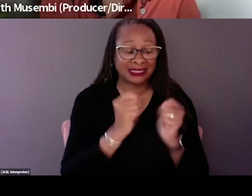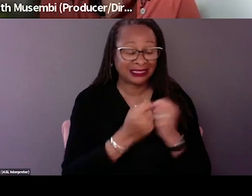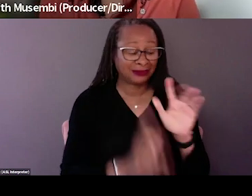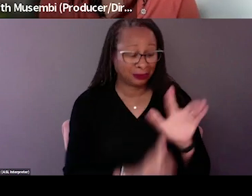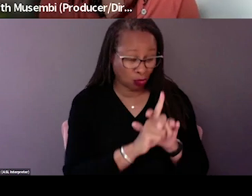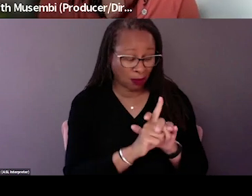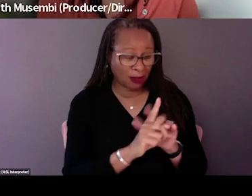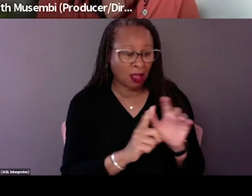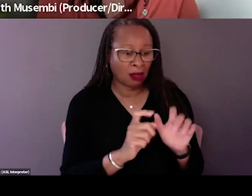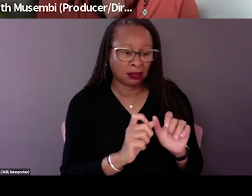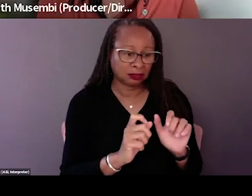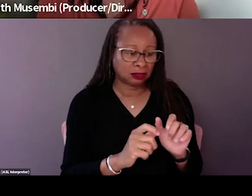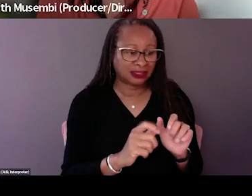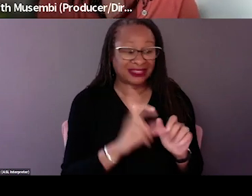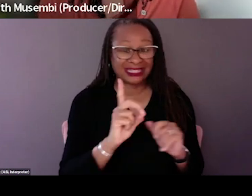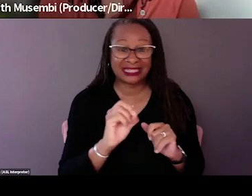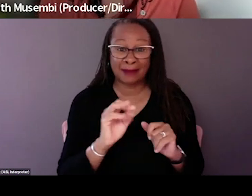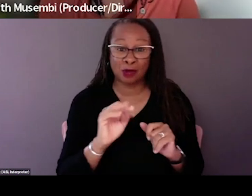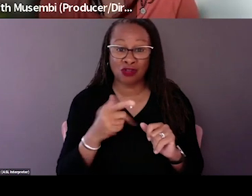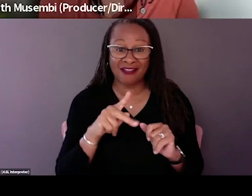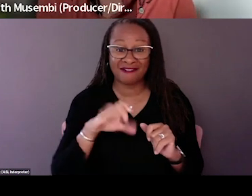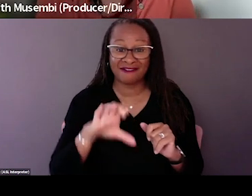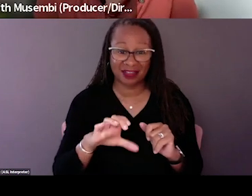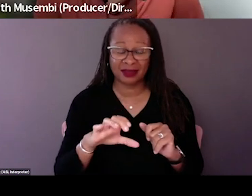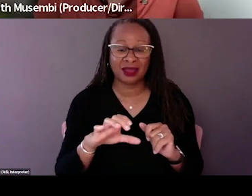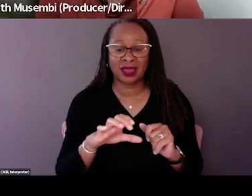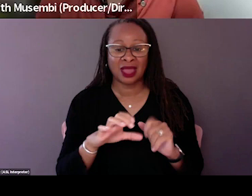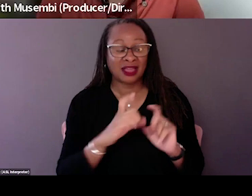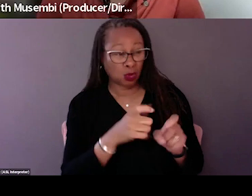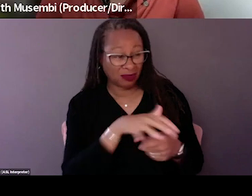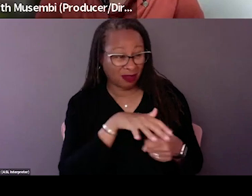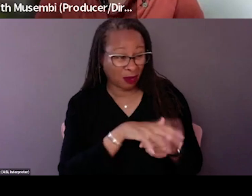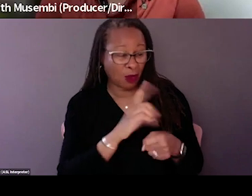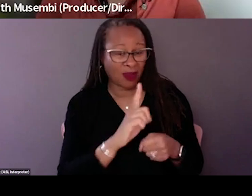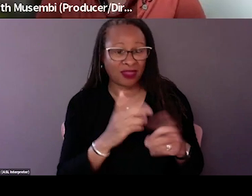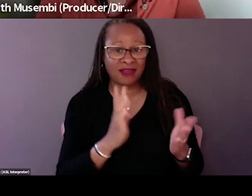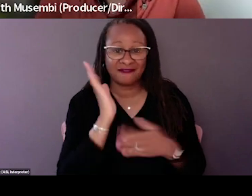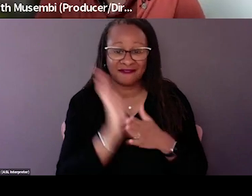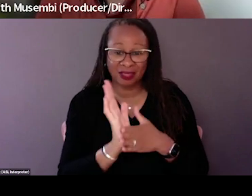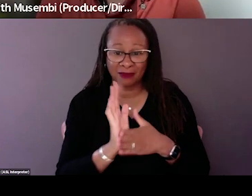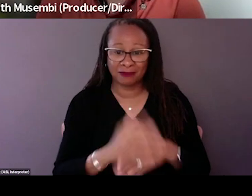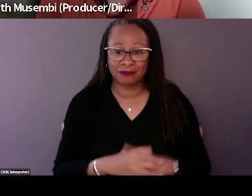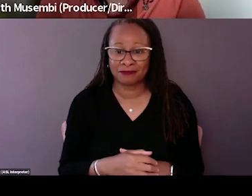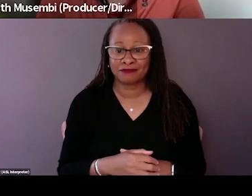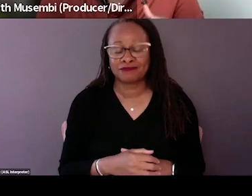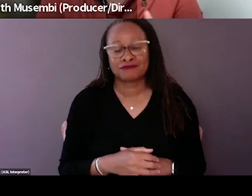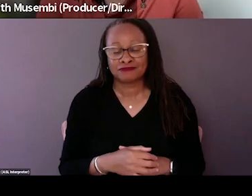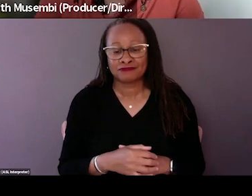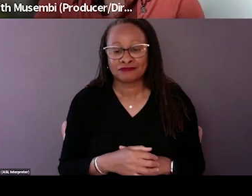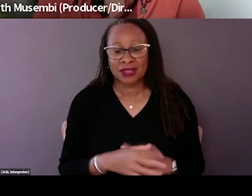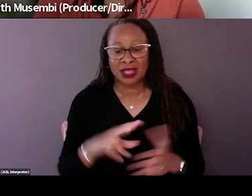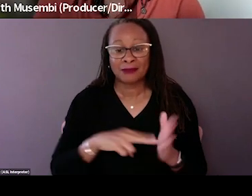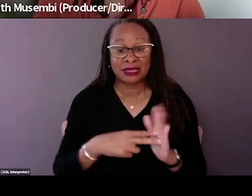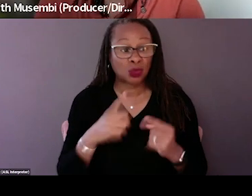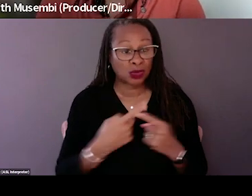are of a demographic that don't represent the areas where they're filmed. Right. You know, that means that when you're watching